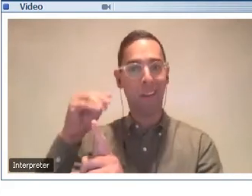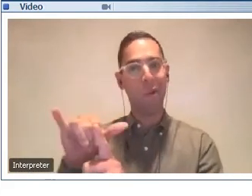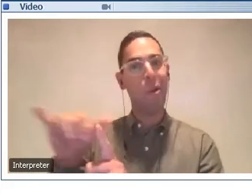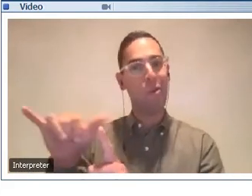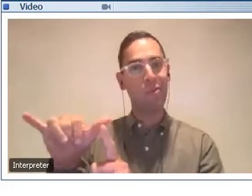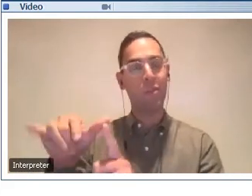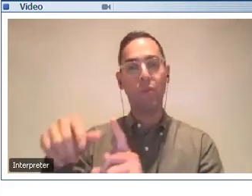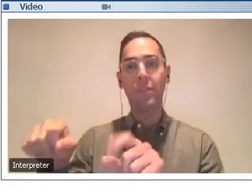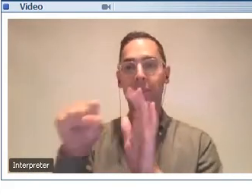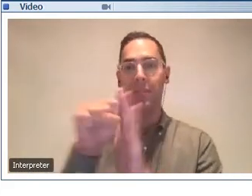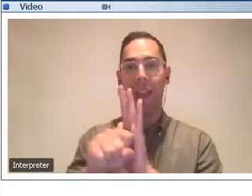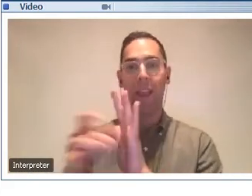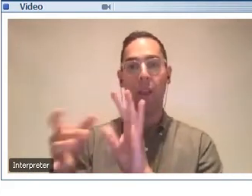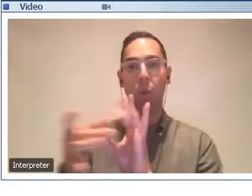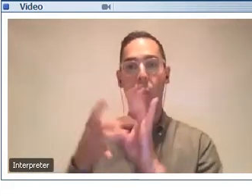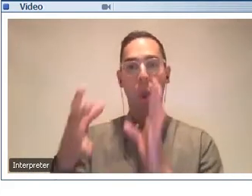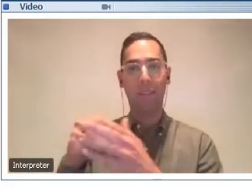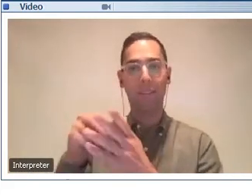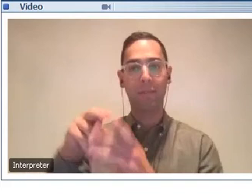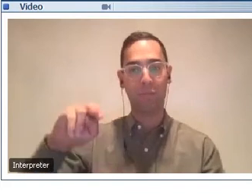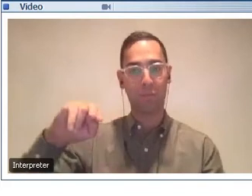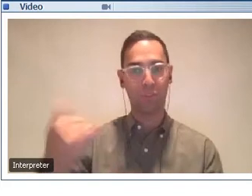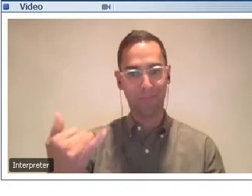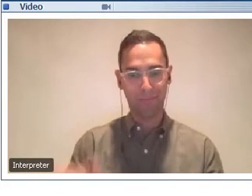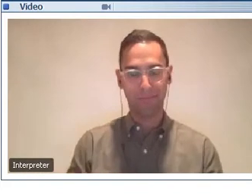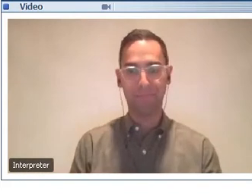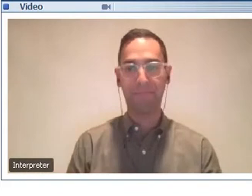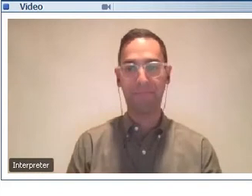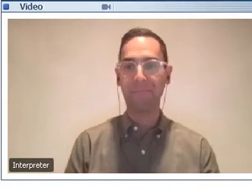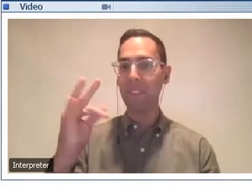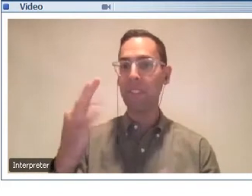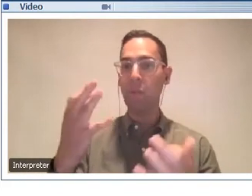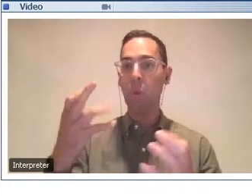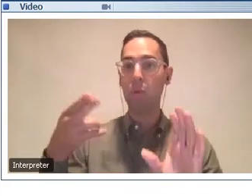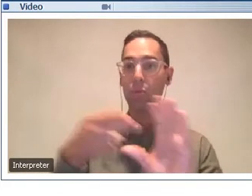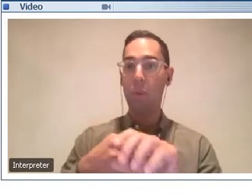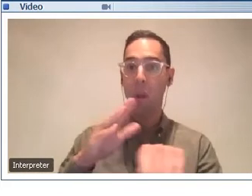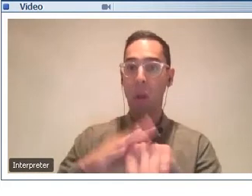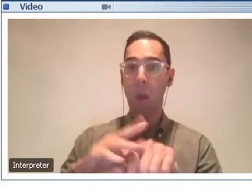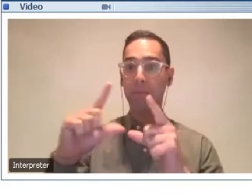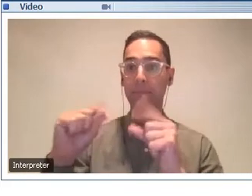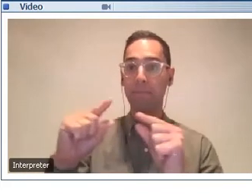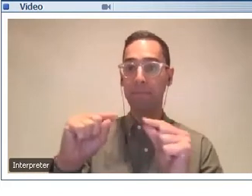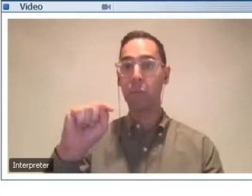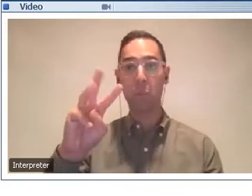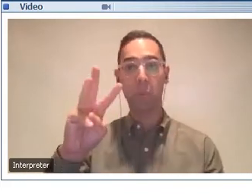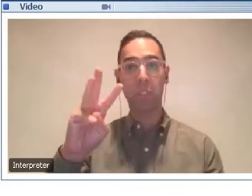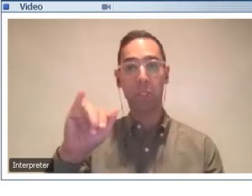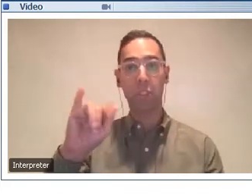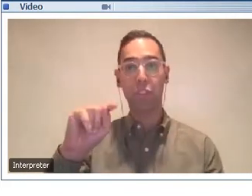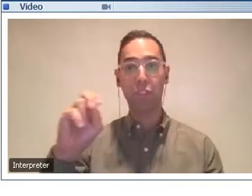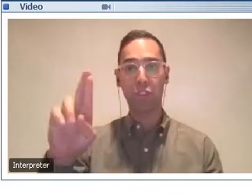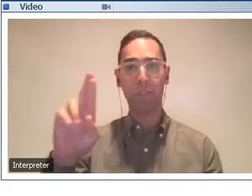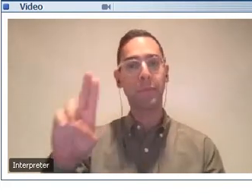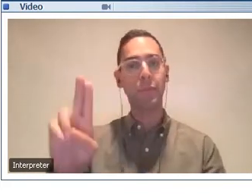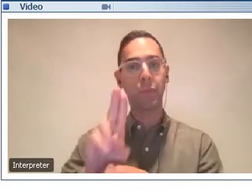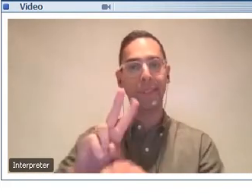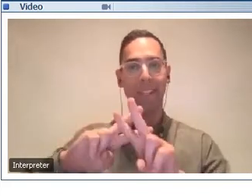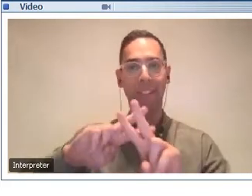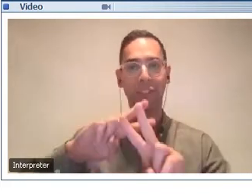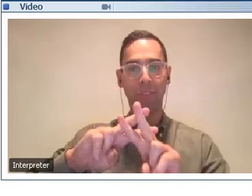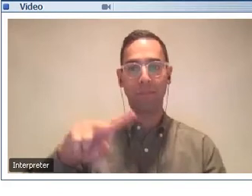If you want to join the conversation on Twitter, we are encouraging people to use the hashtag #PaidLeave. And then on